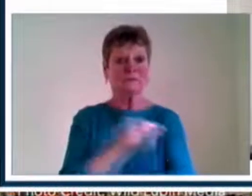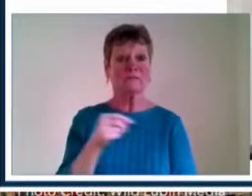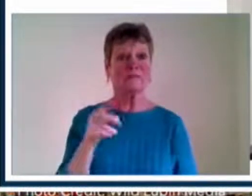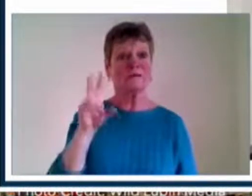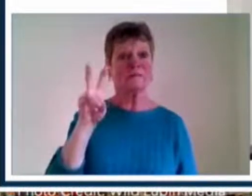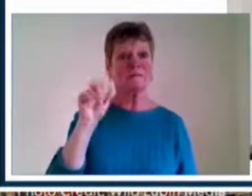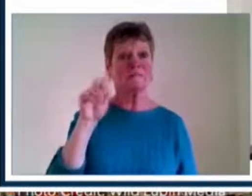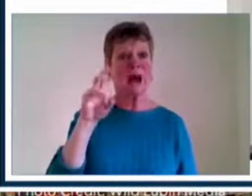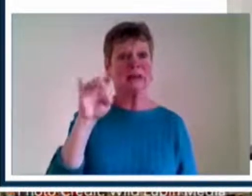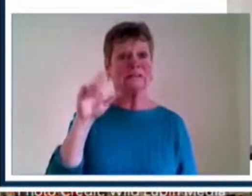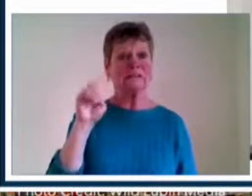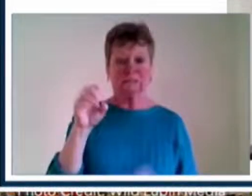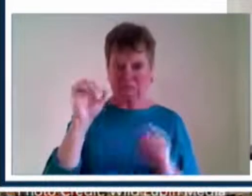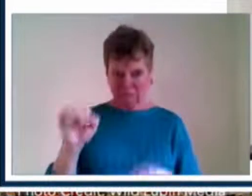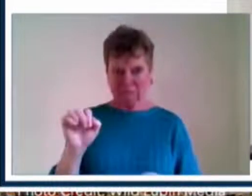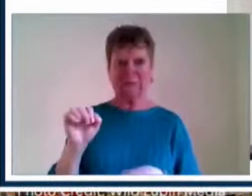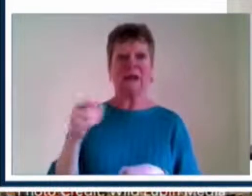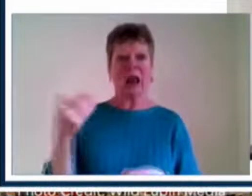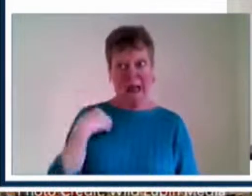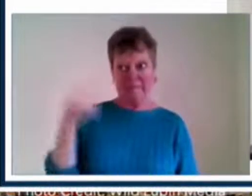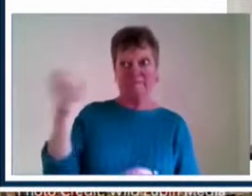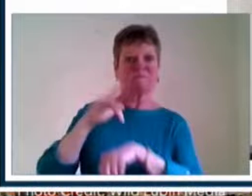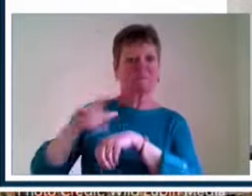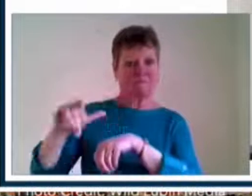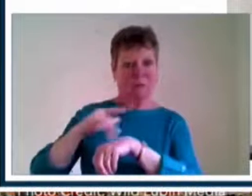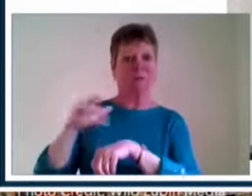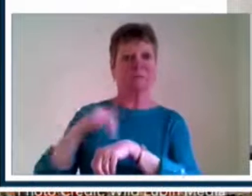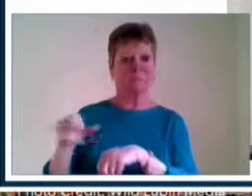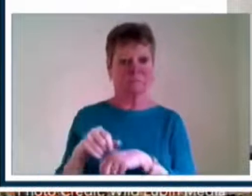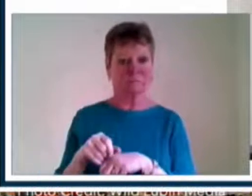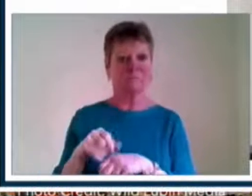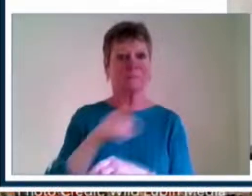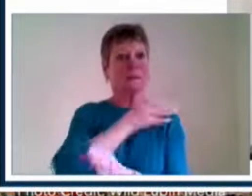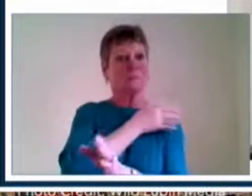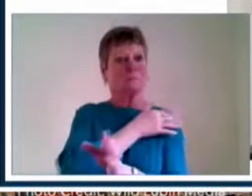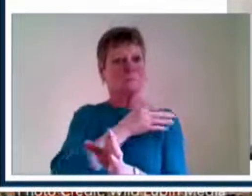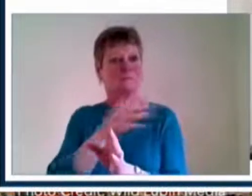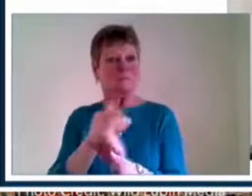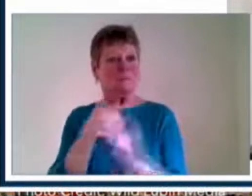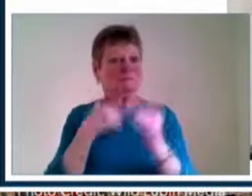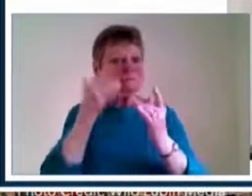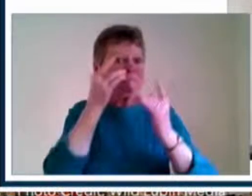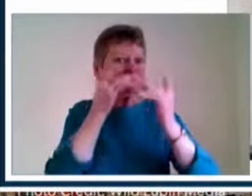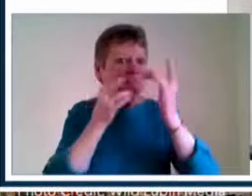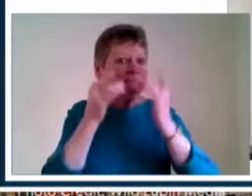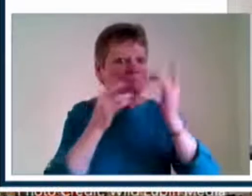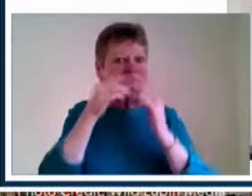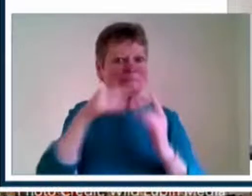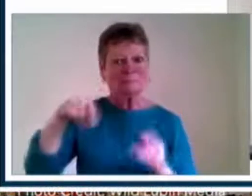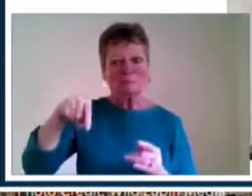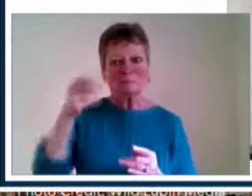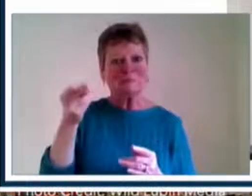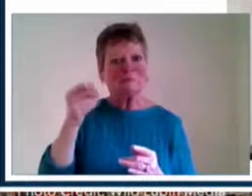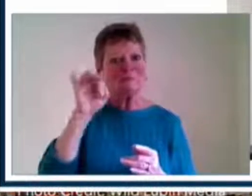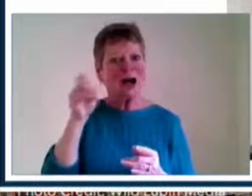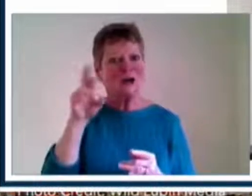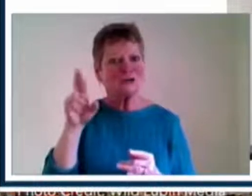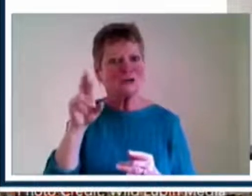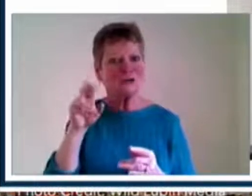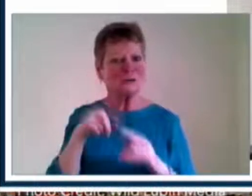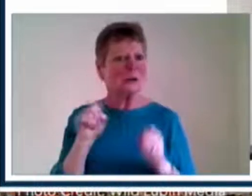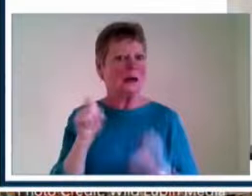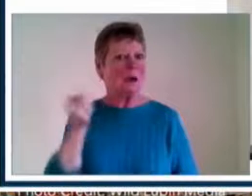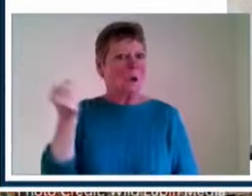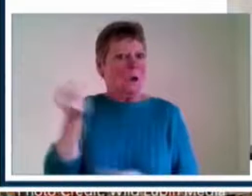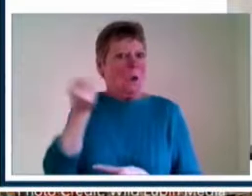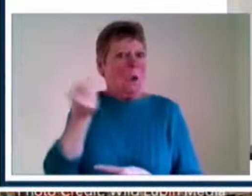their vaccination or for their booster. Up until this point, we had a limited quantity of Pfizer, and we had to save it for anyone who was under